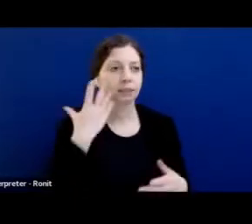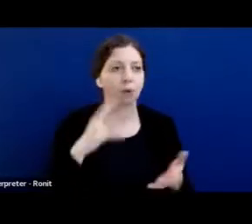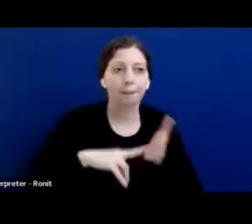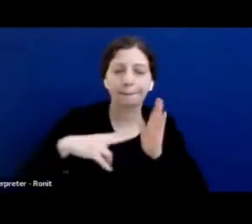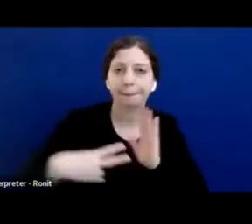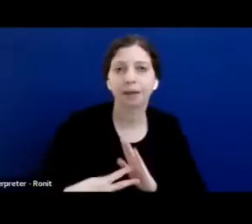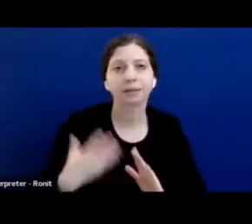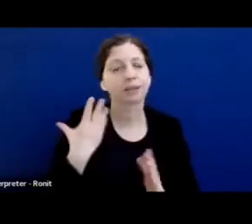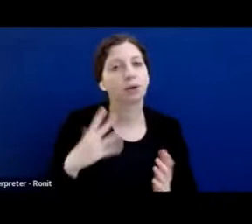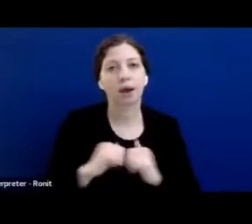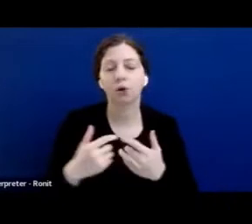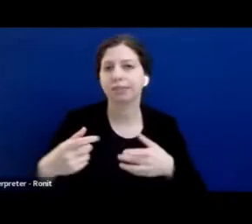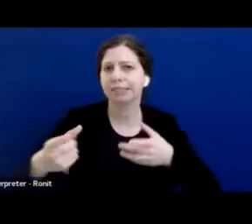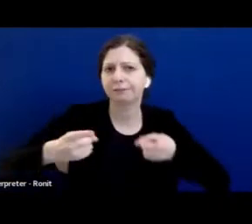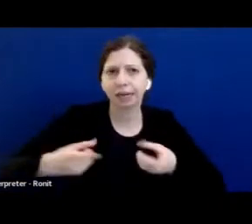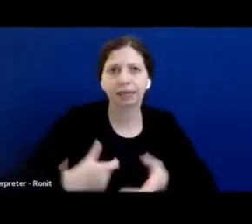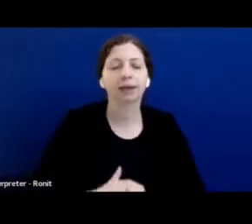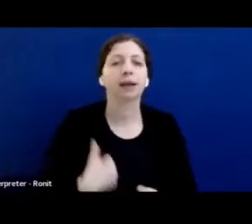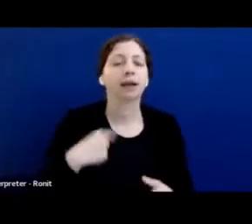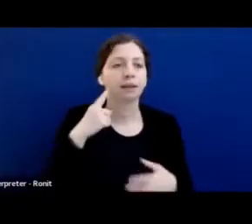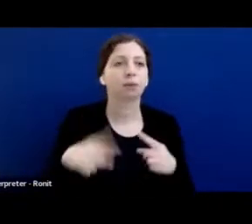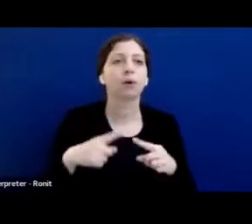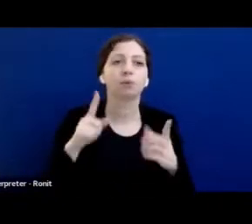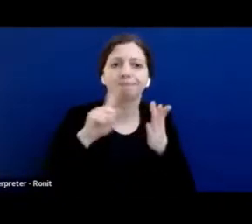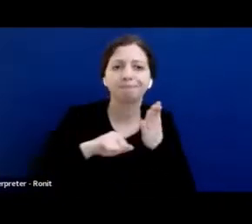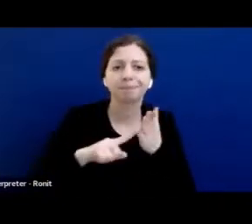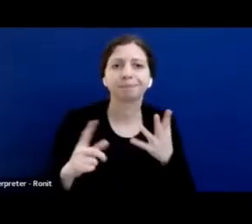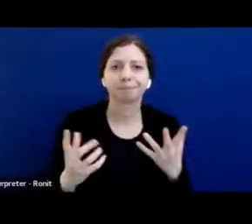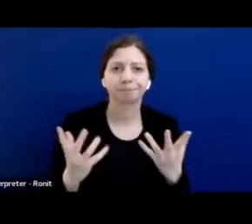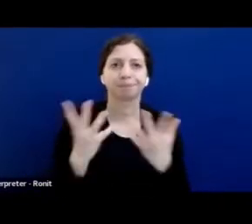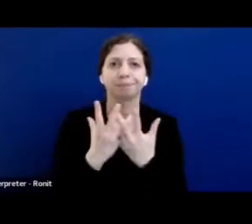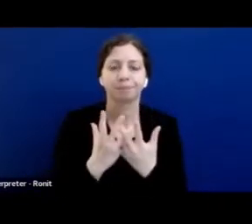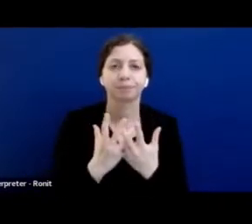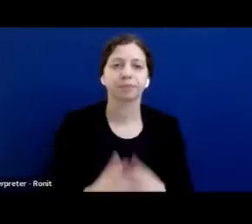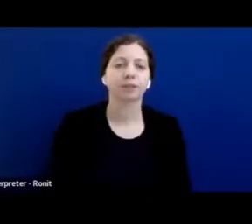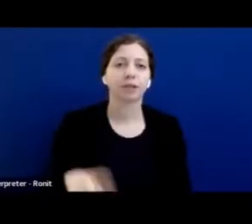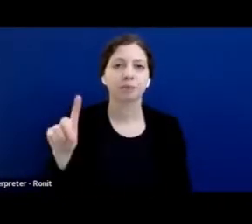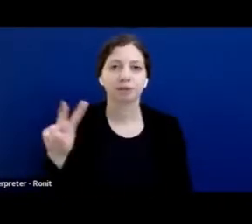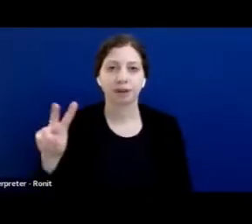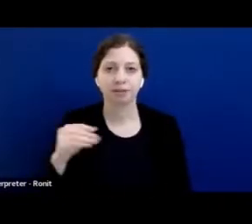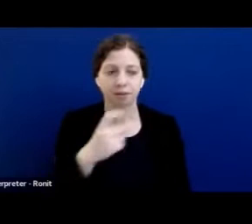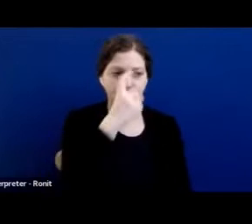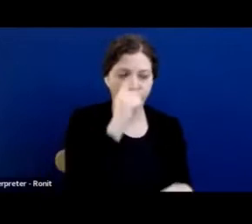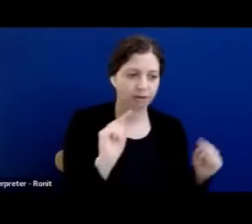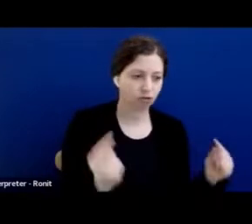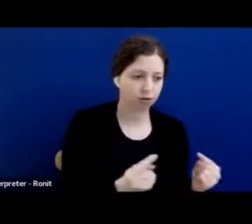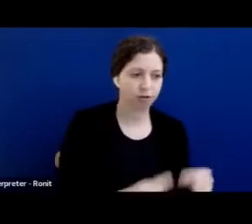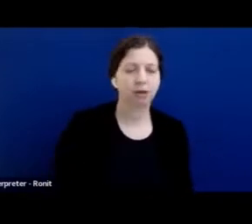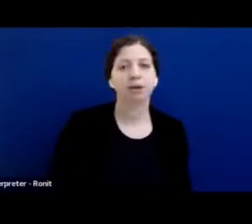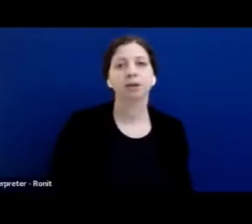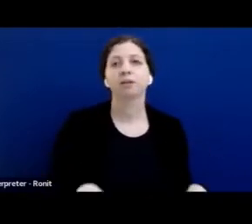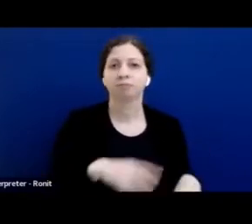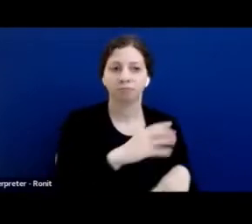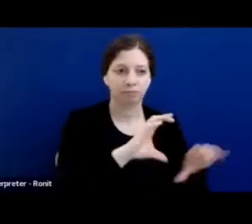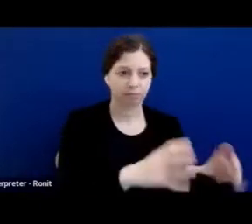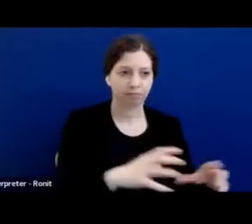know how to define it. So I think really when we're looking at this intersection of brain injury and domestic violence, the brain injury world and the domestic violence